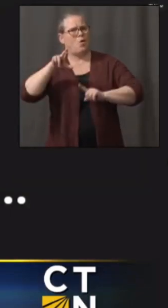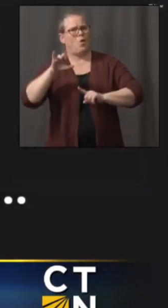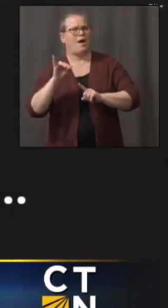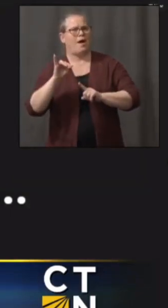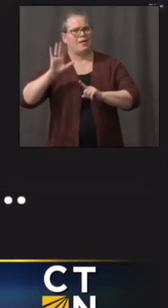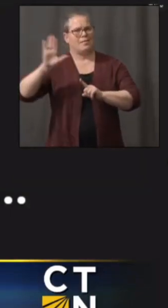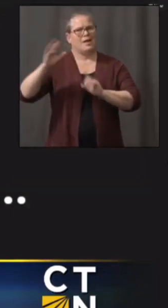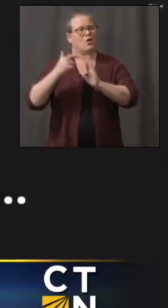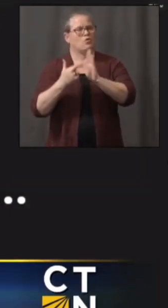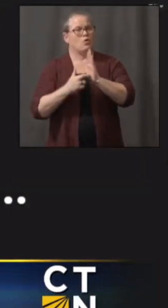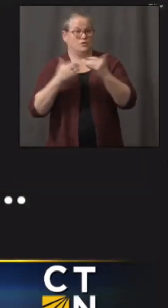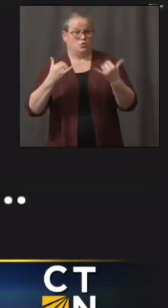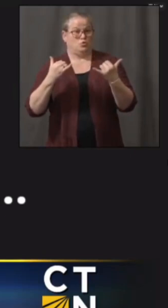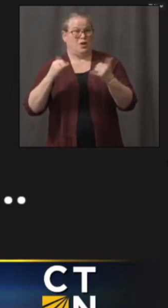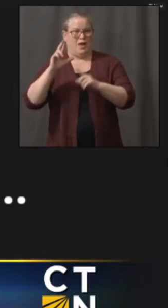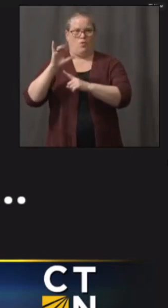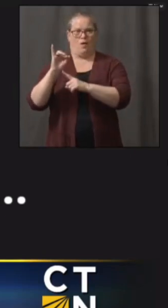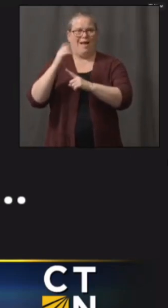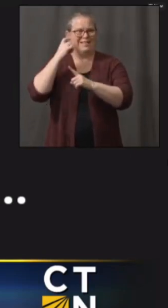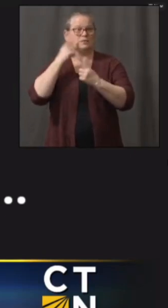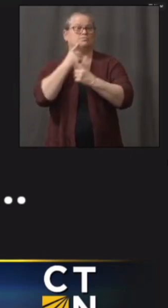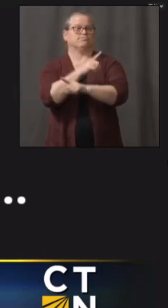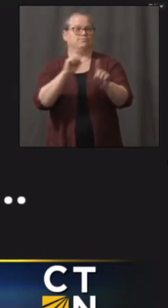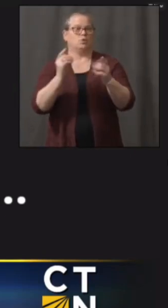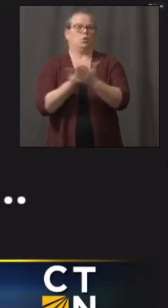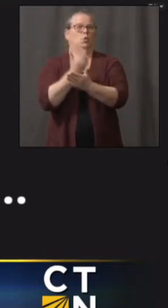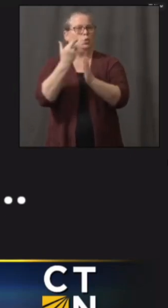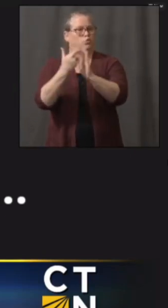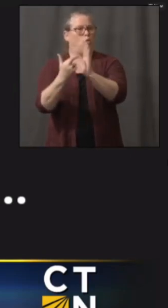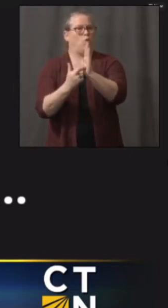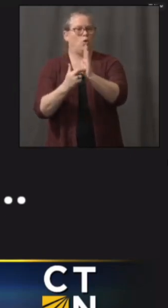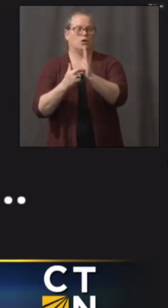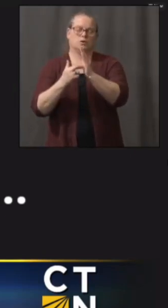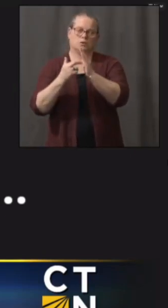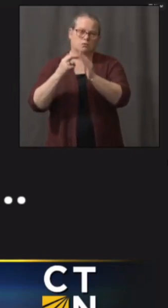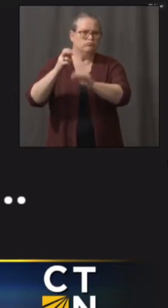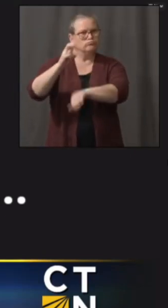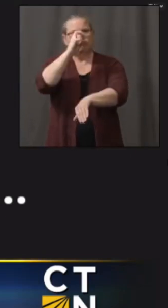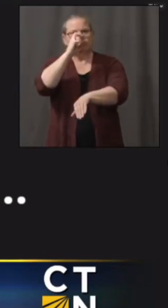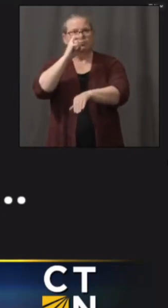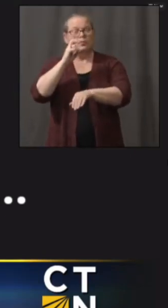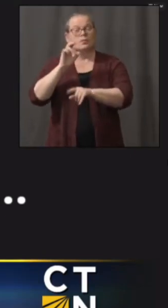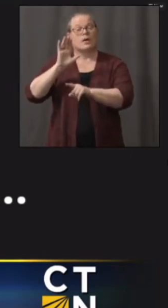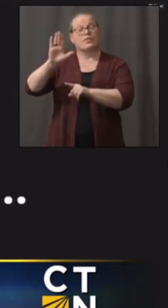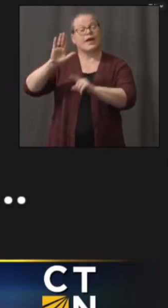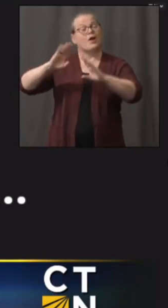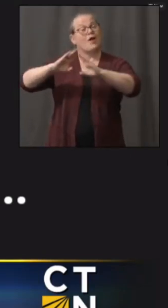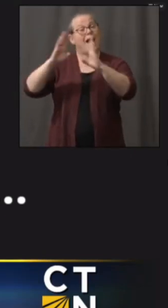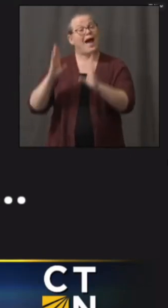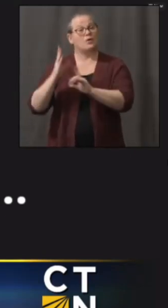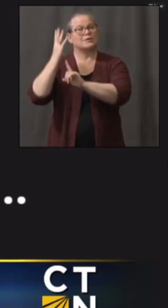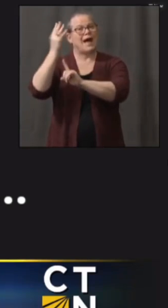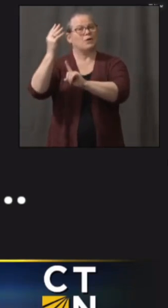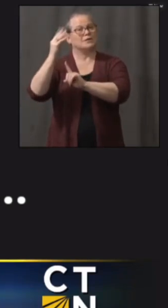some pretty intense restrictions, including prohibiting all gatherings outside of households. Is that something that you have considered